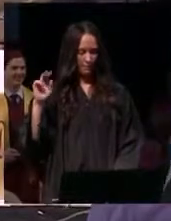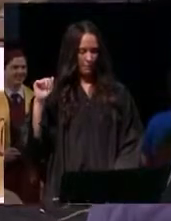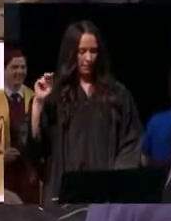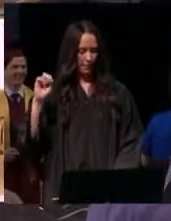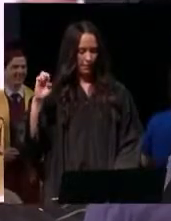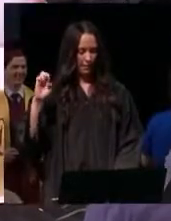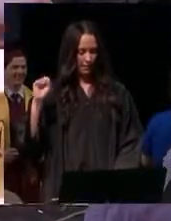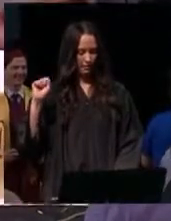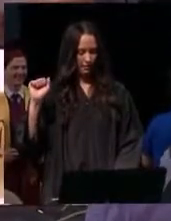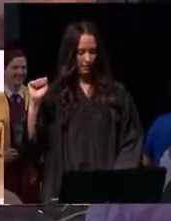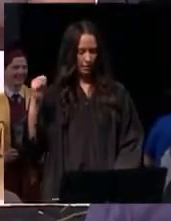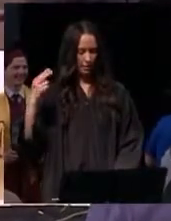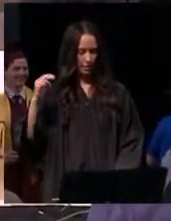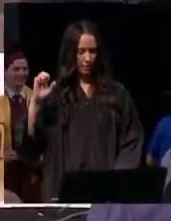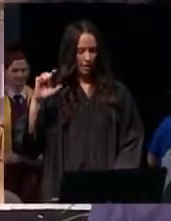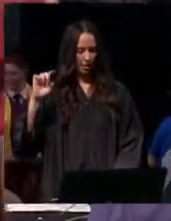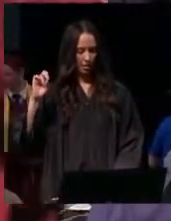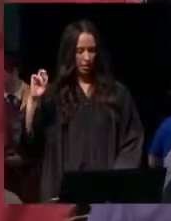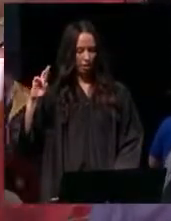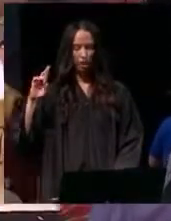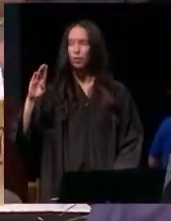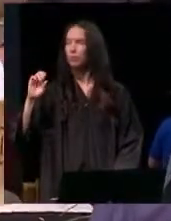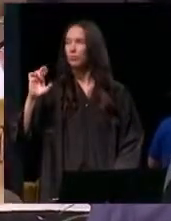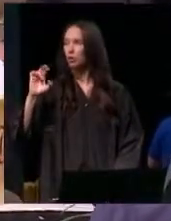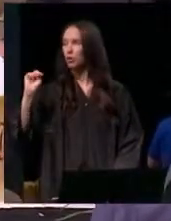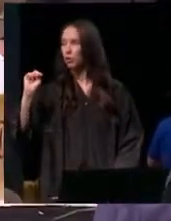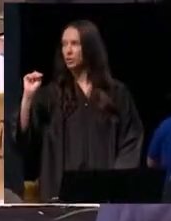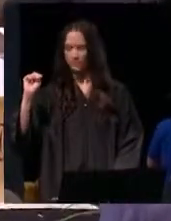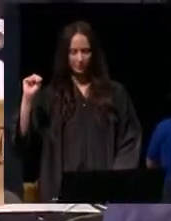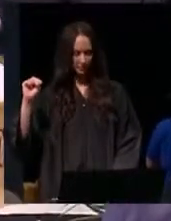Vanessa Hellner Born.